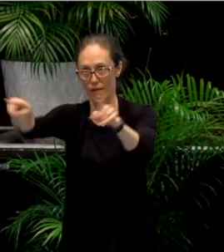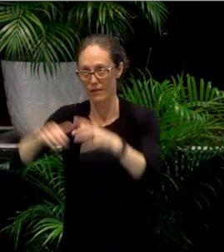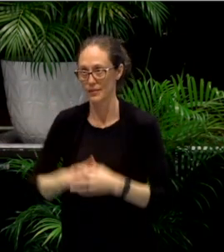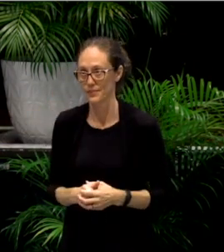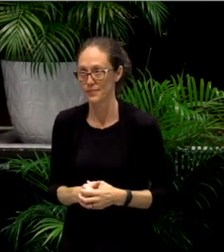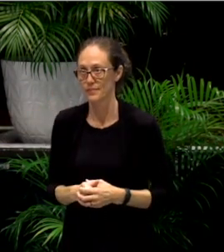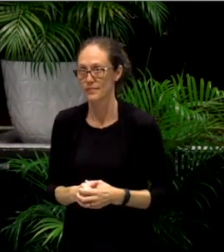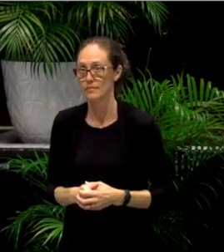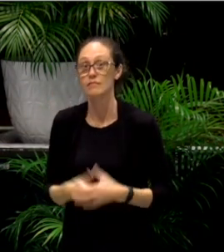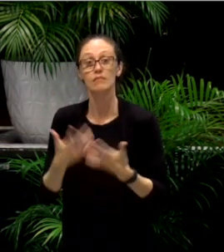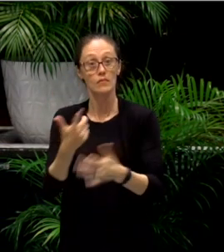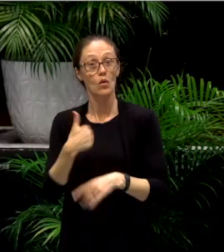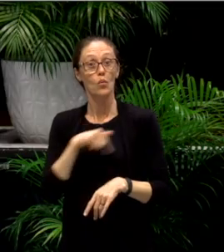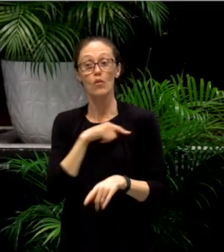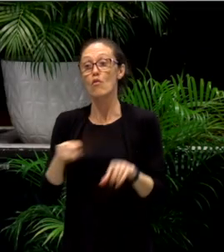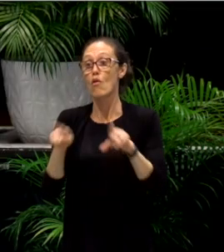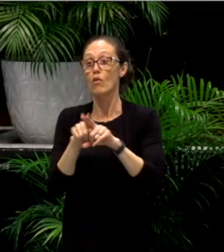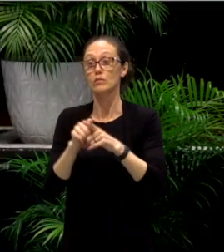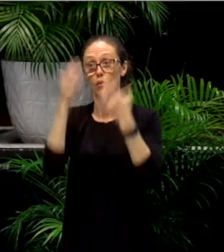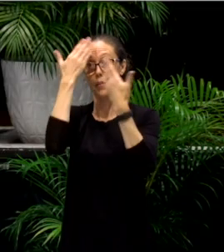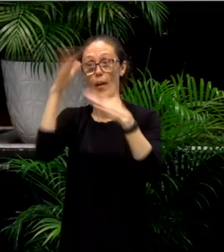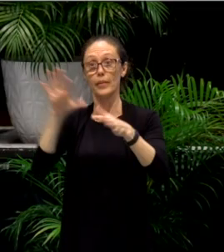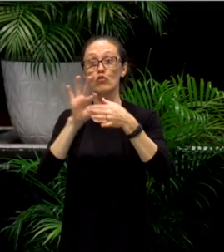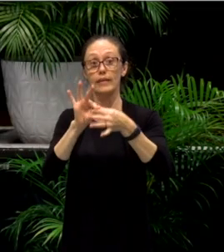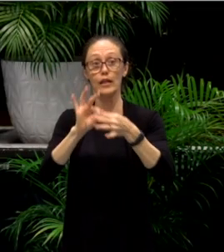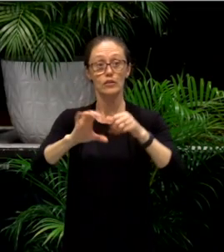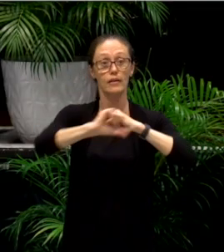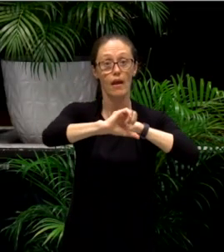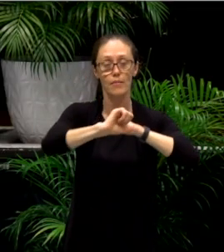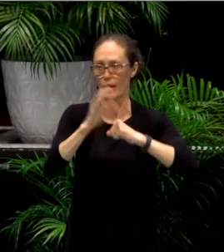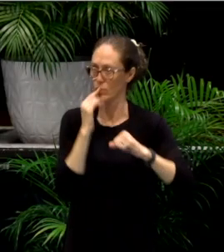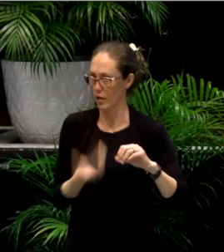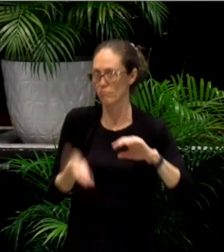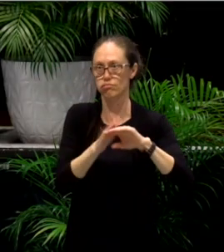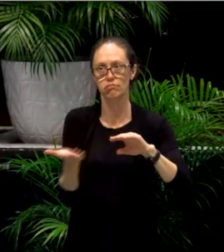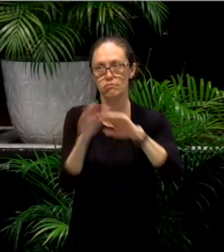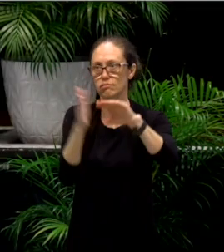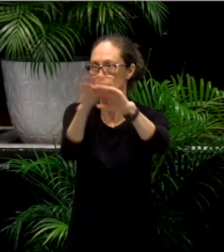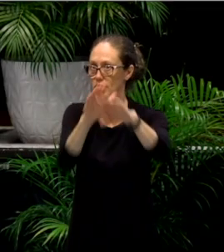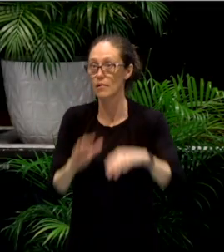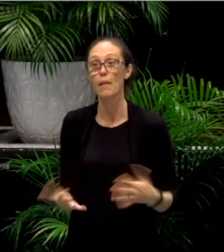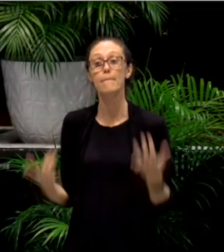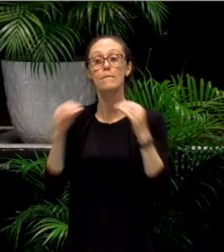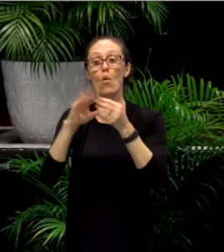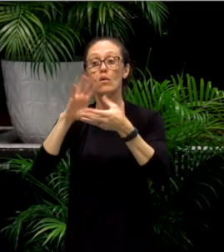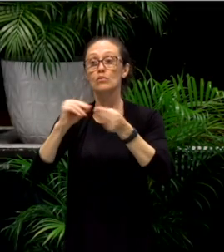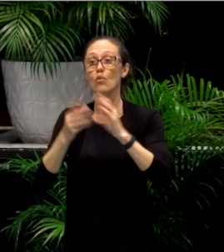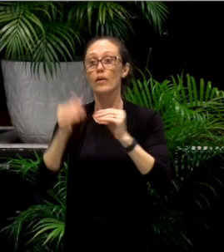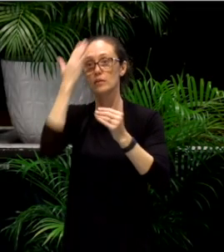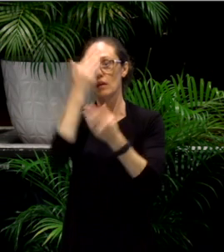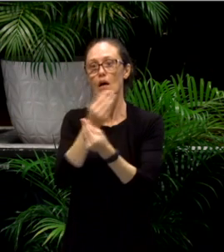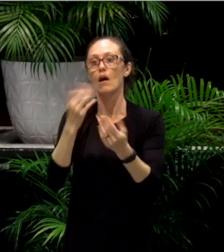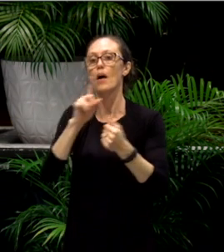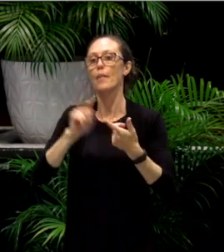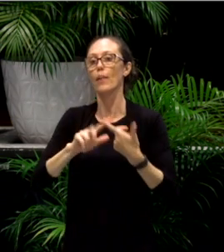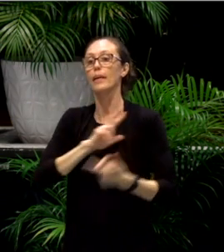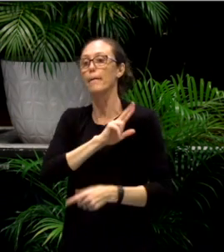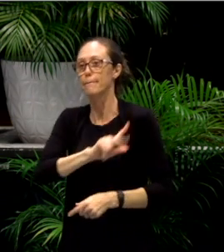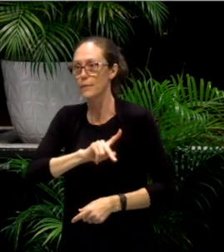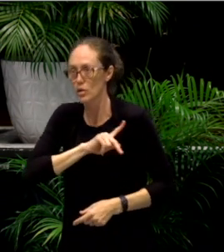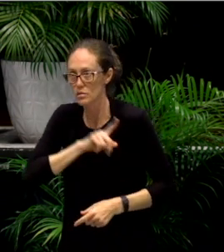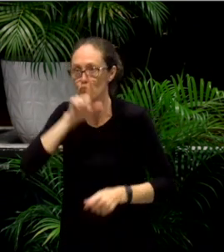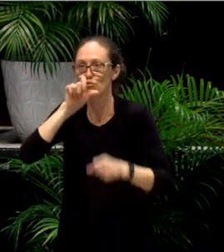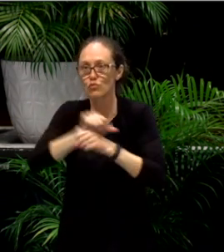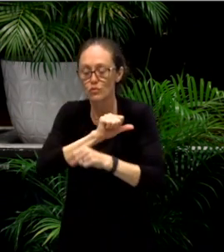We also are escalating our public relations campaign. You're going to see more stories in the days ahead about the personal,